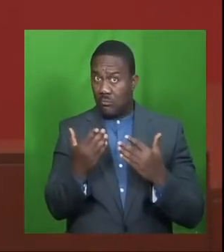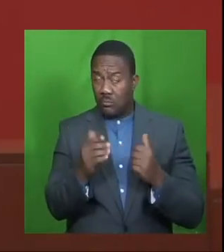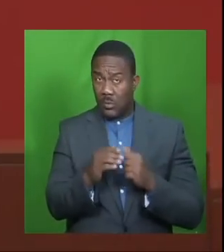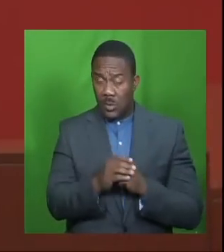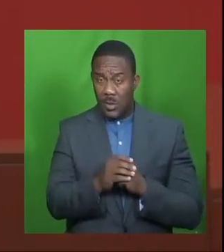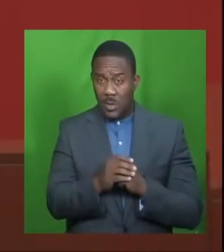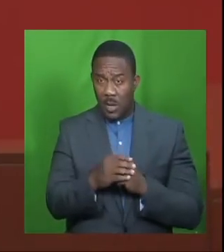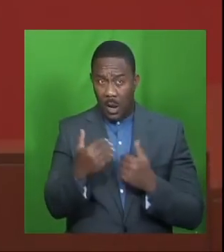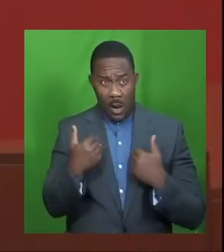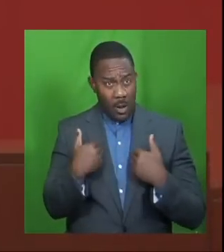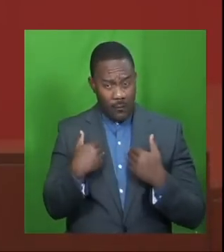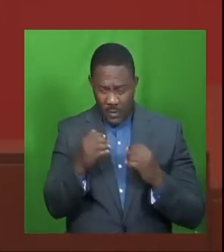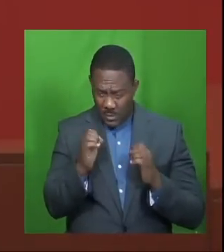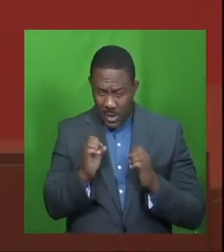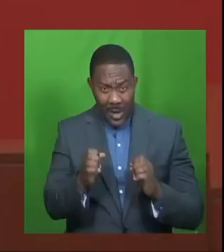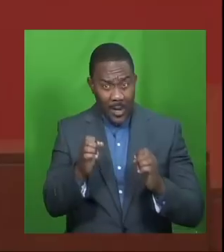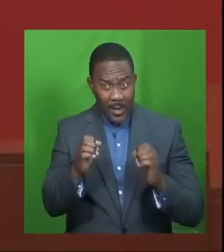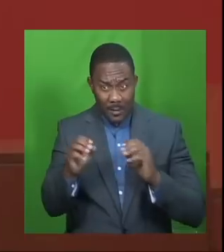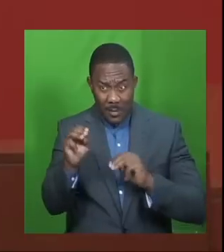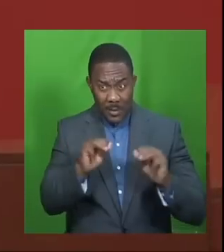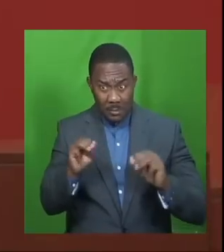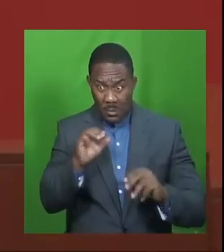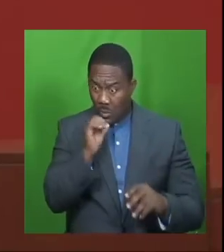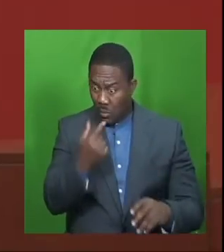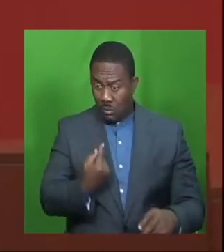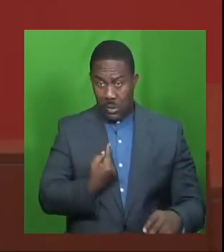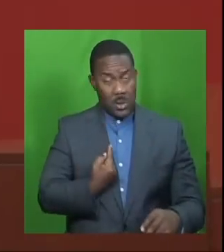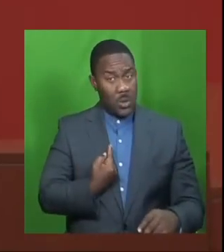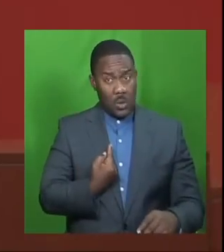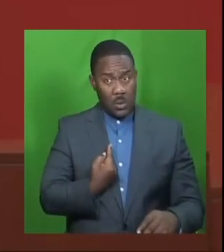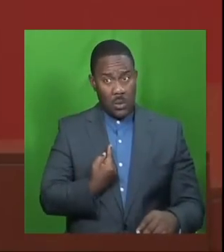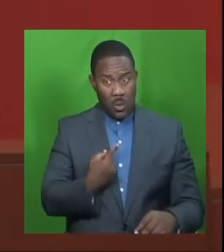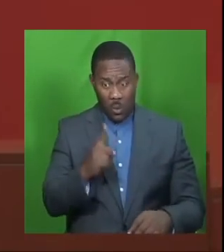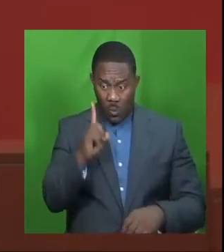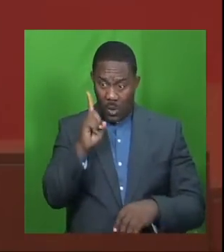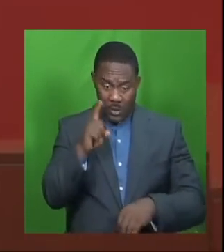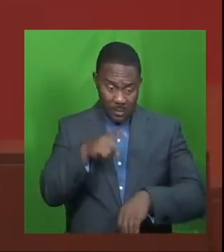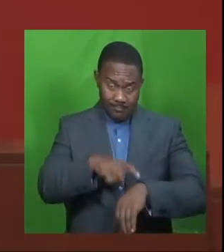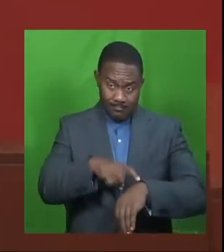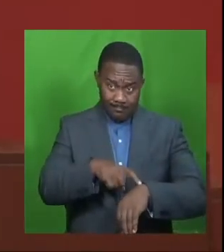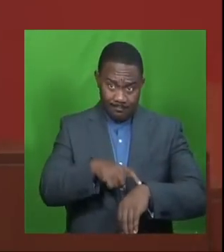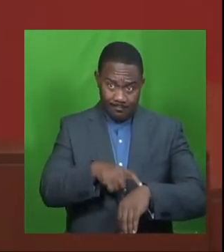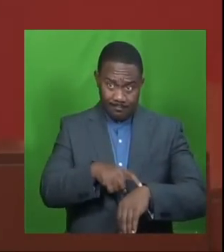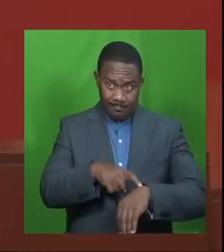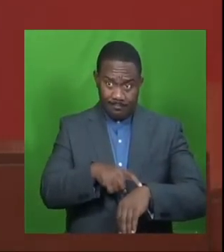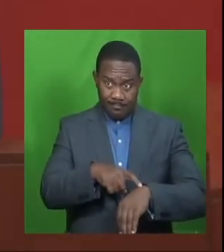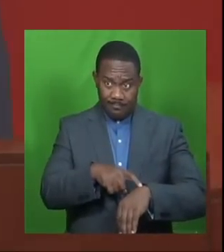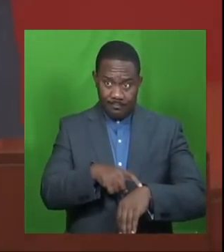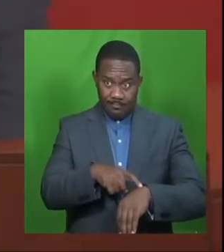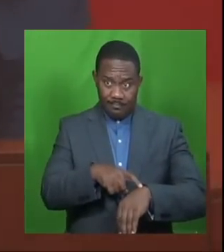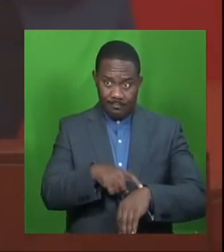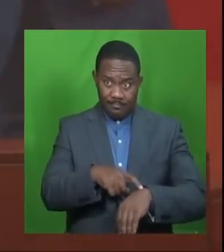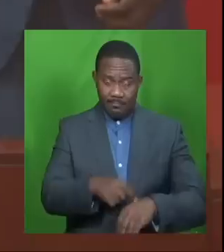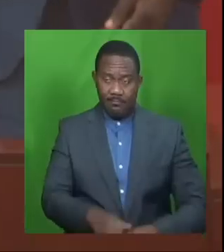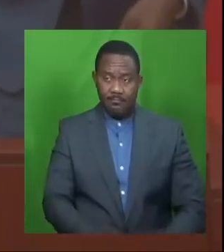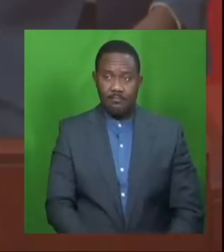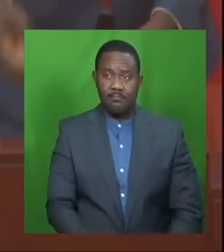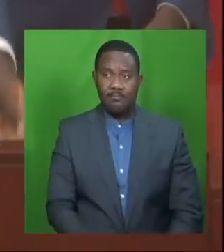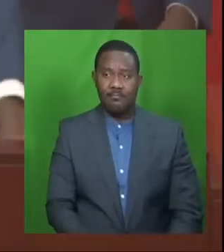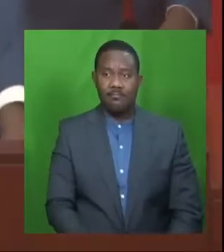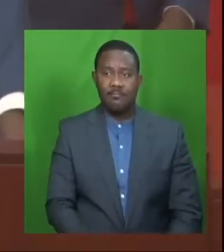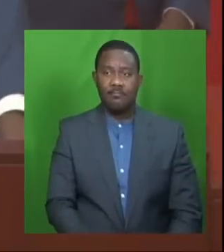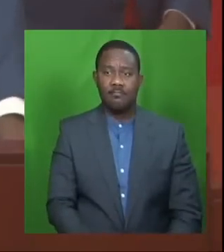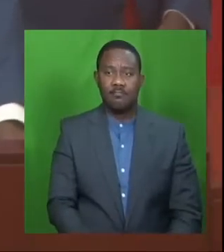matter that we have to do, not just me, at 1, and it's exactly 1 p.m.